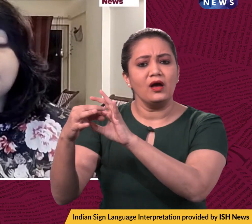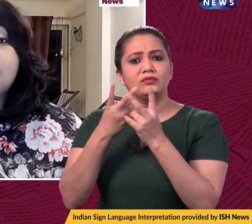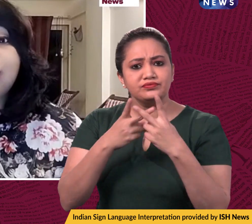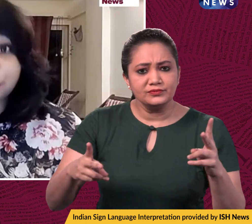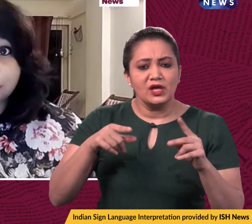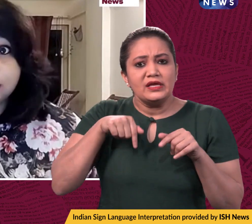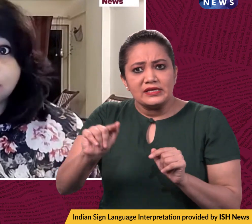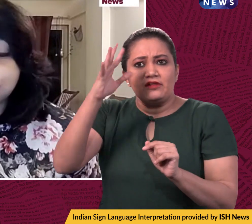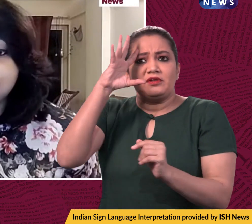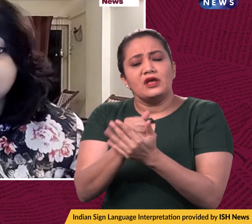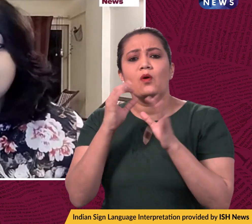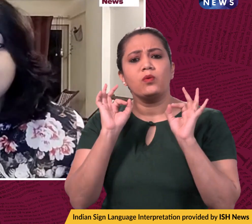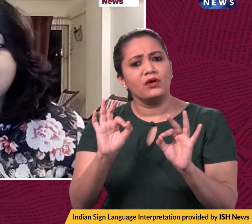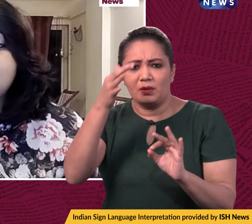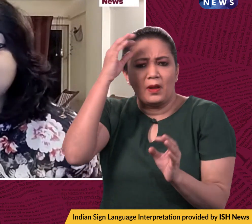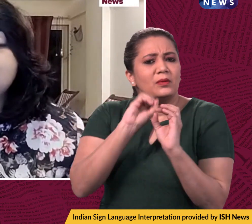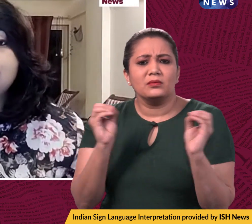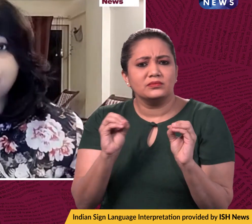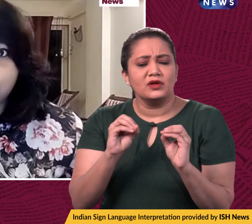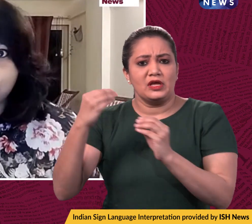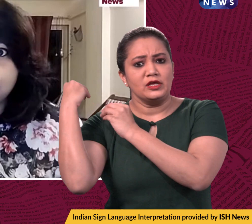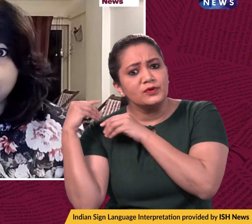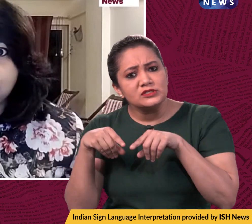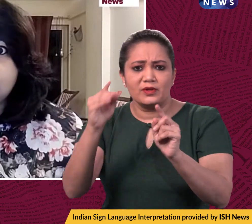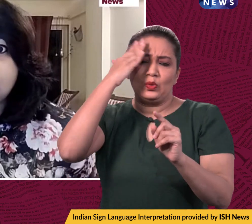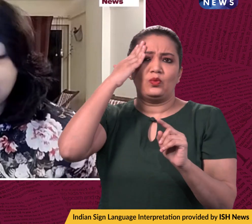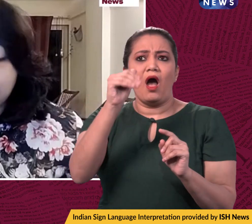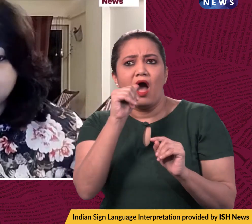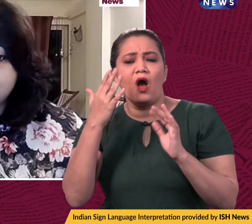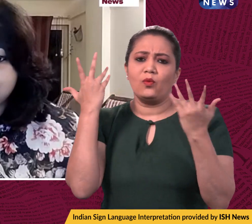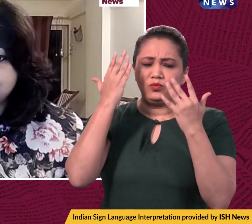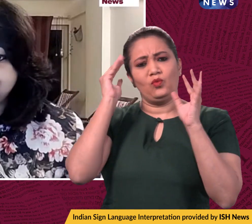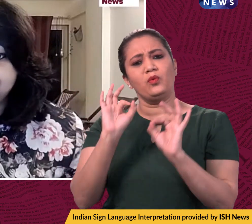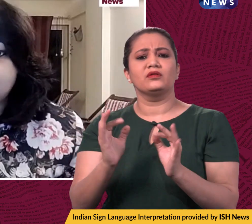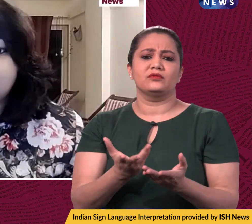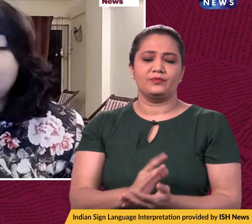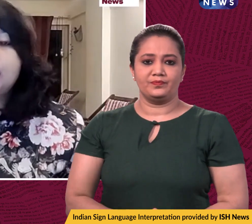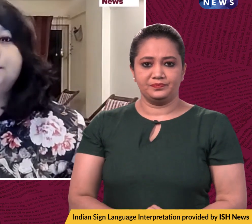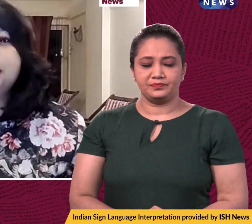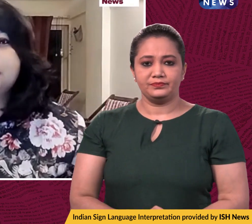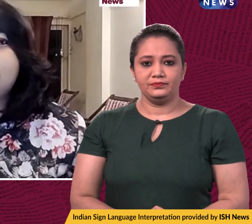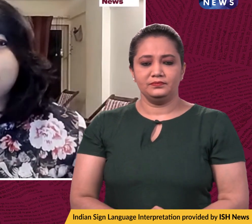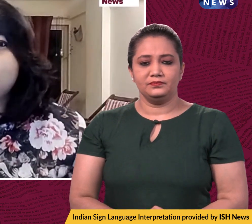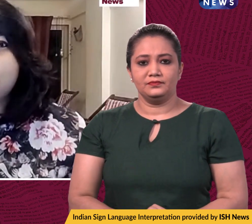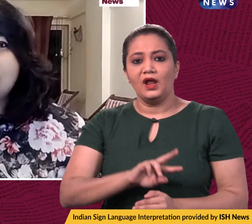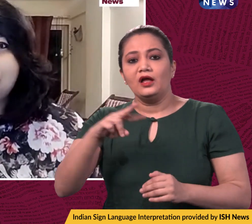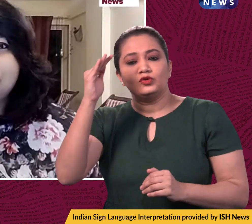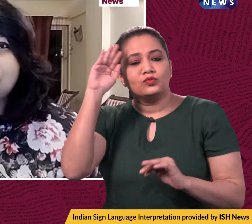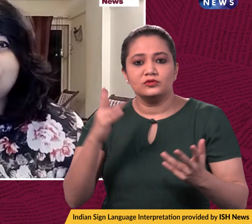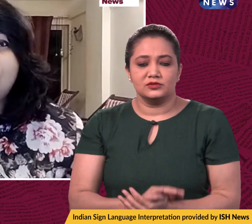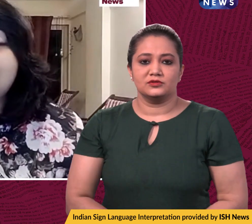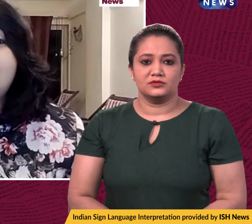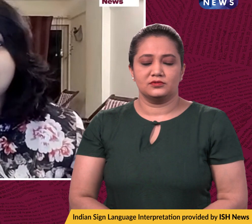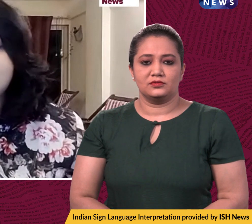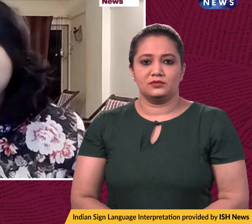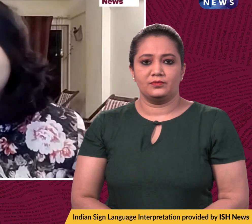can take rational decisions when it comes to responsible drinking, end quote. An update now on what's happening